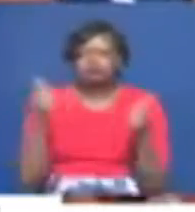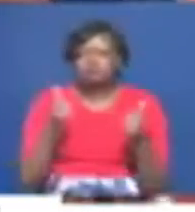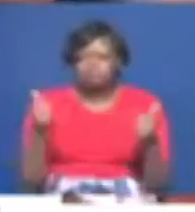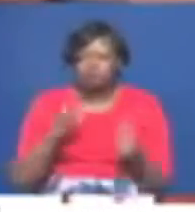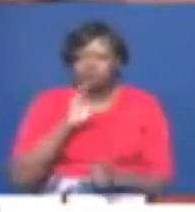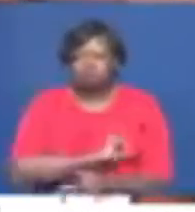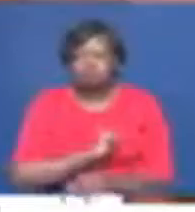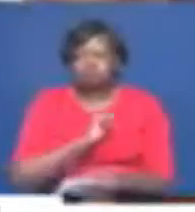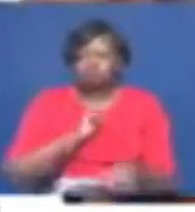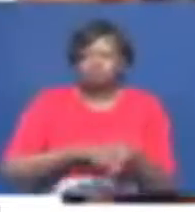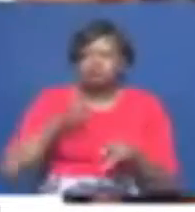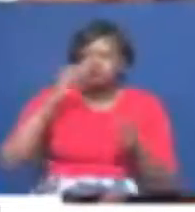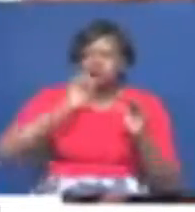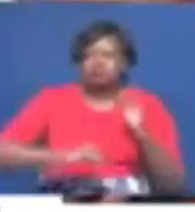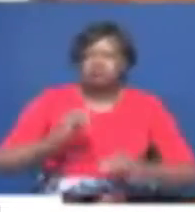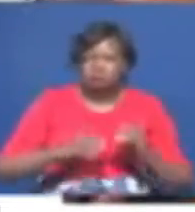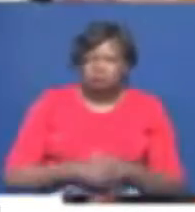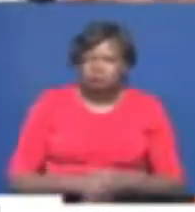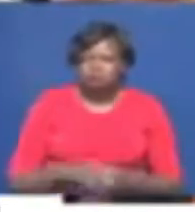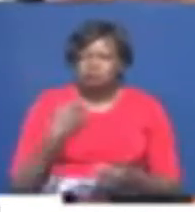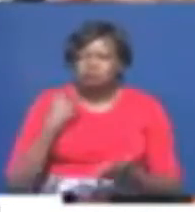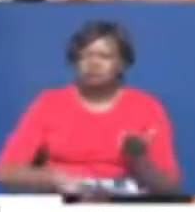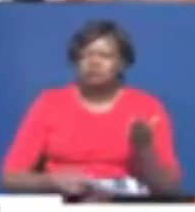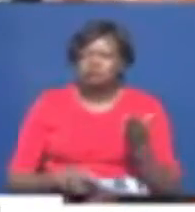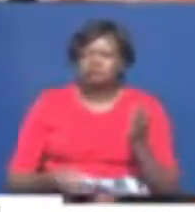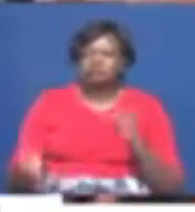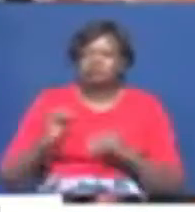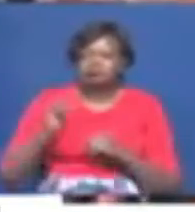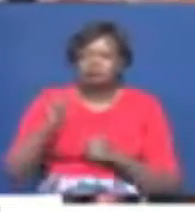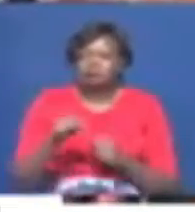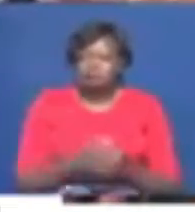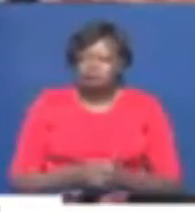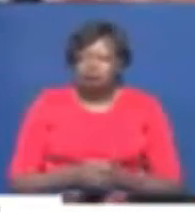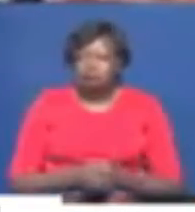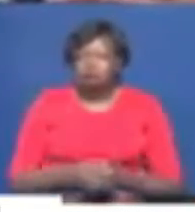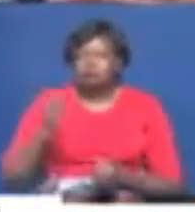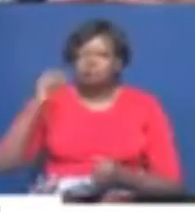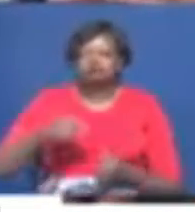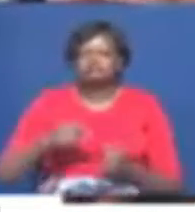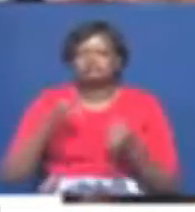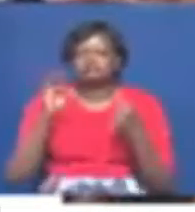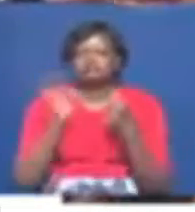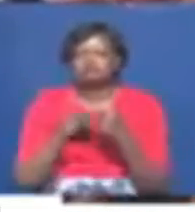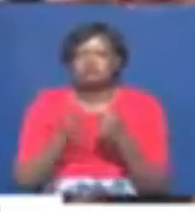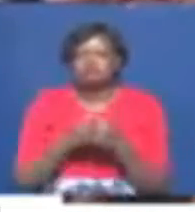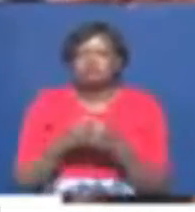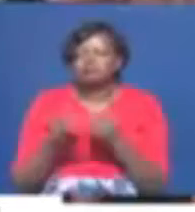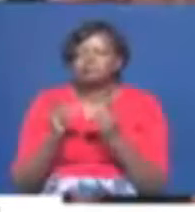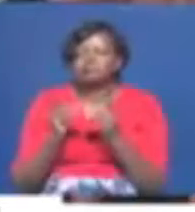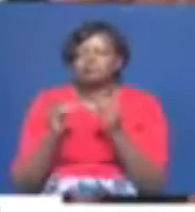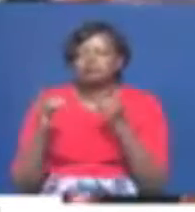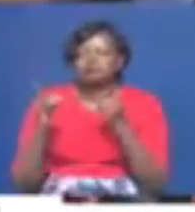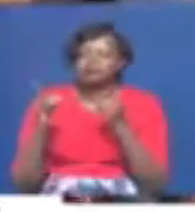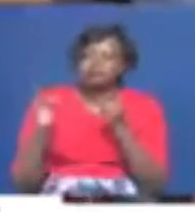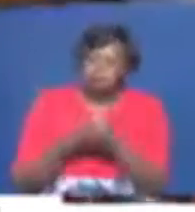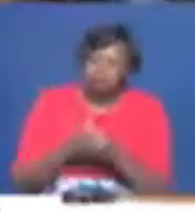this electioneering period. Tuataka uchaguzi huu wa mwezi wa 8 tarehe 9 uwe uchaguzi